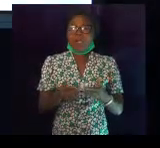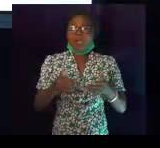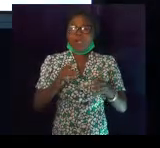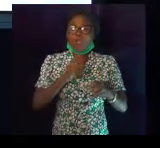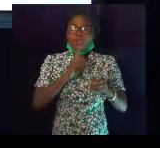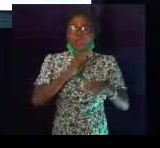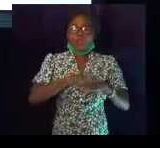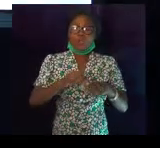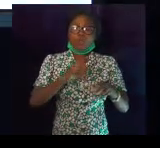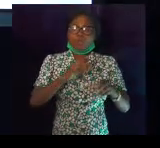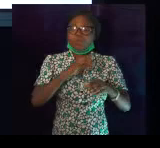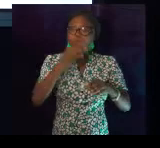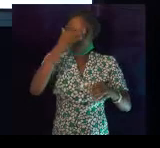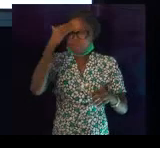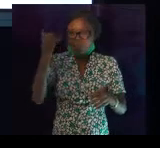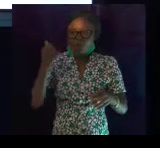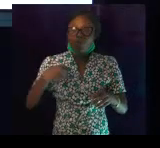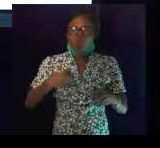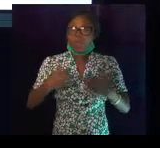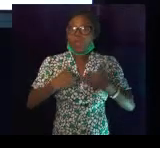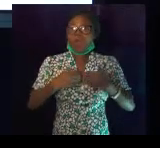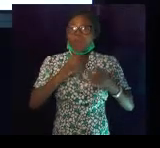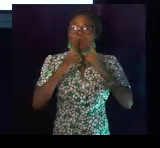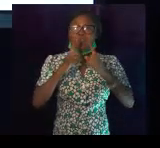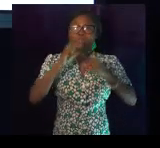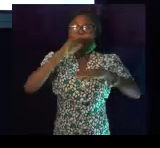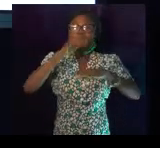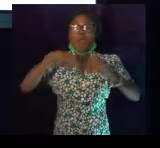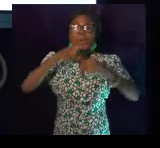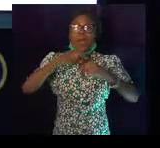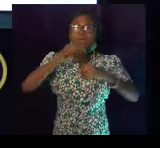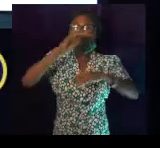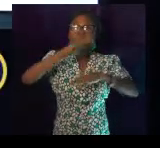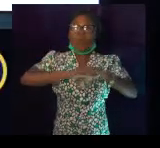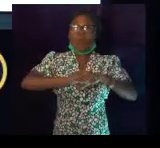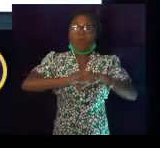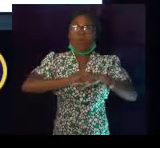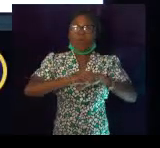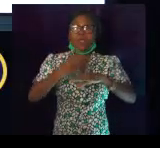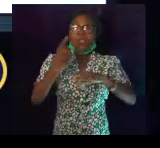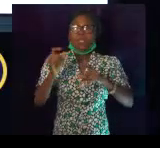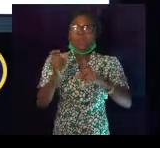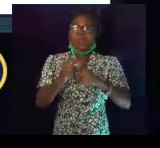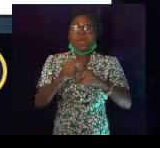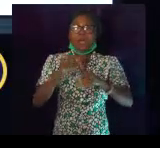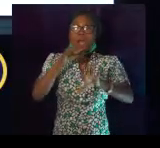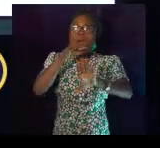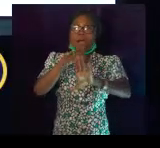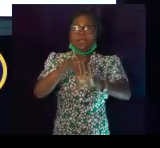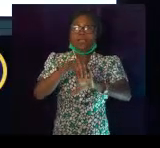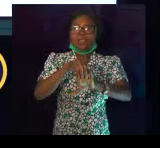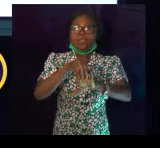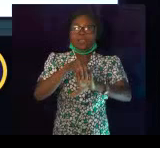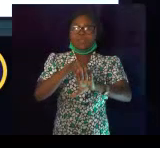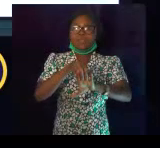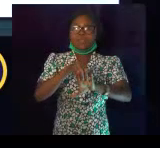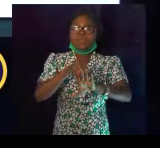Don't forget, we've talked about the word on as a preposition. We've talked about the word